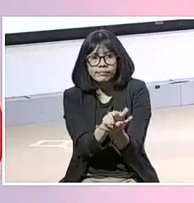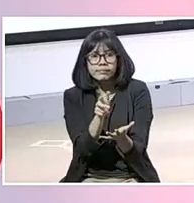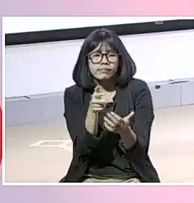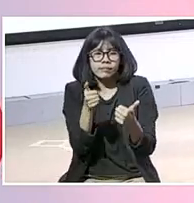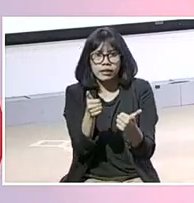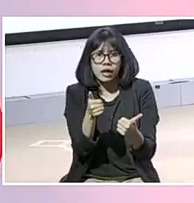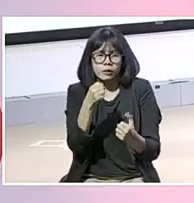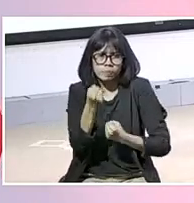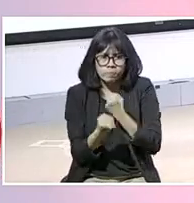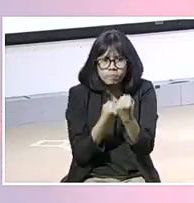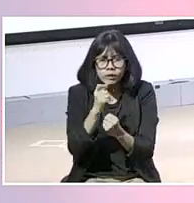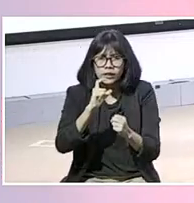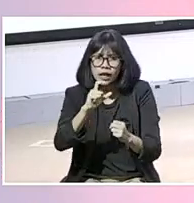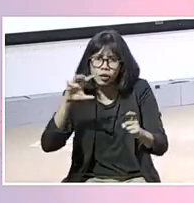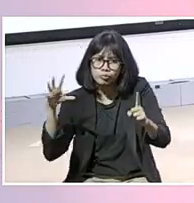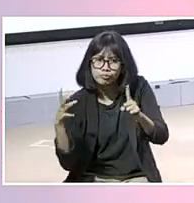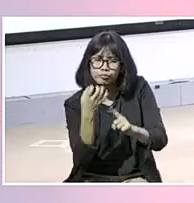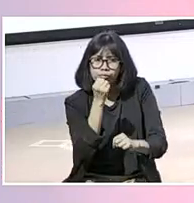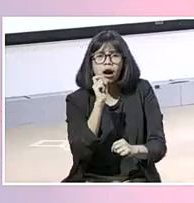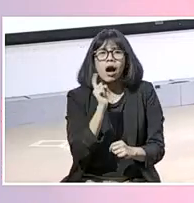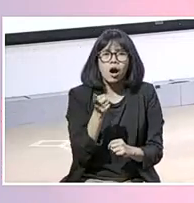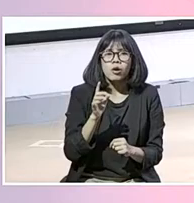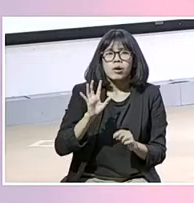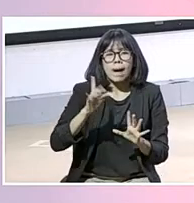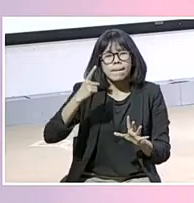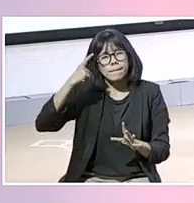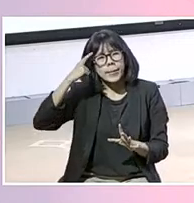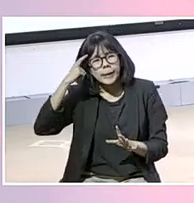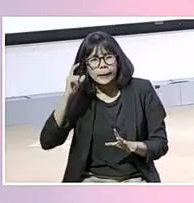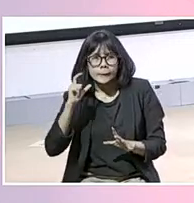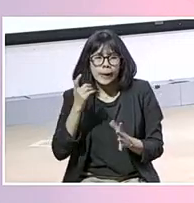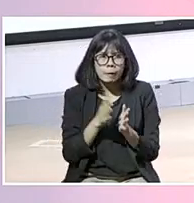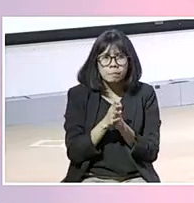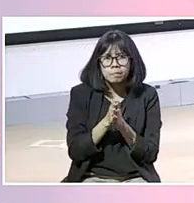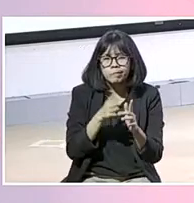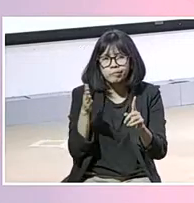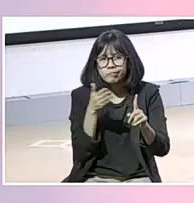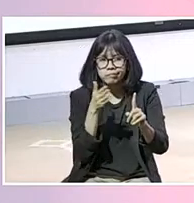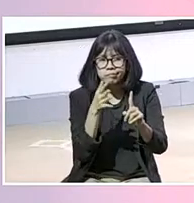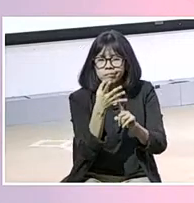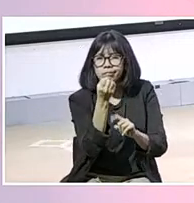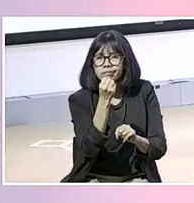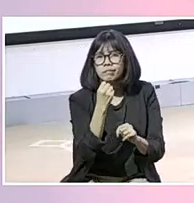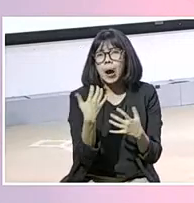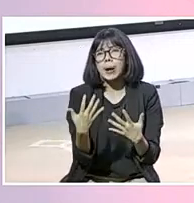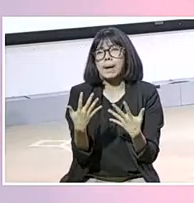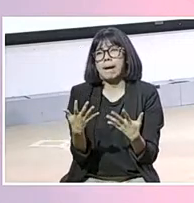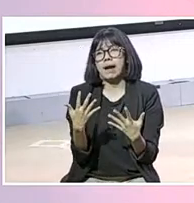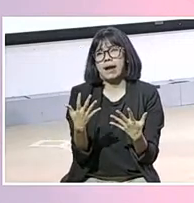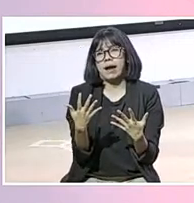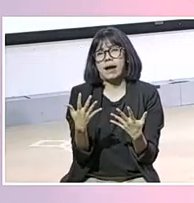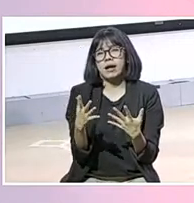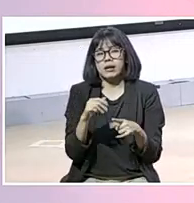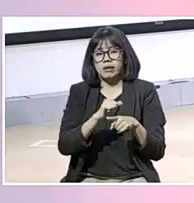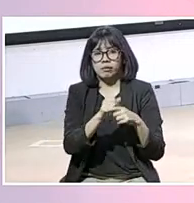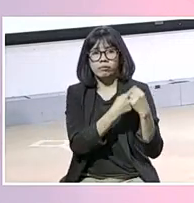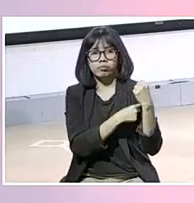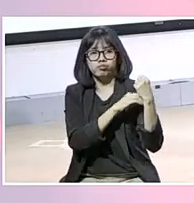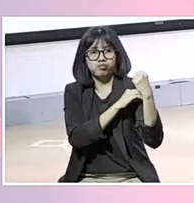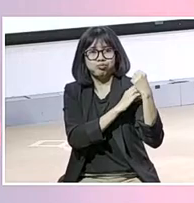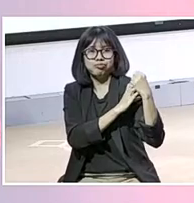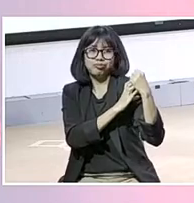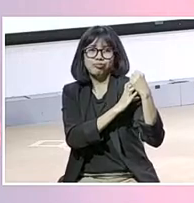You make choices every day. You don't think about it, but like those choices end up being the life you're living today.